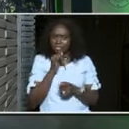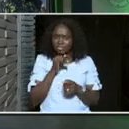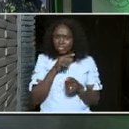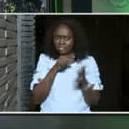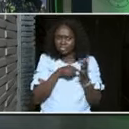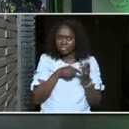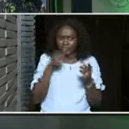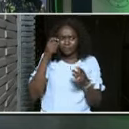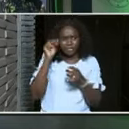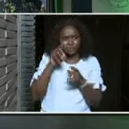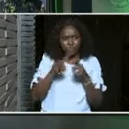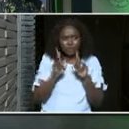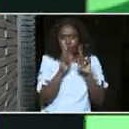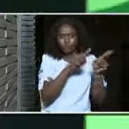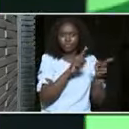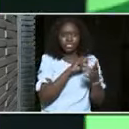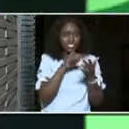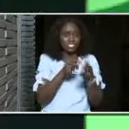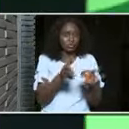have gone this way, maybe